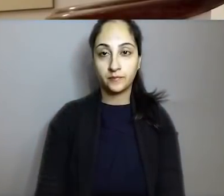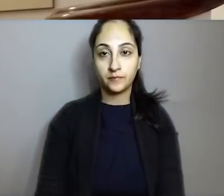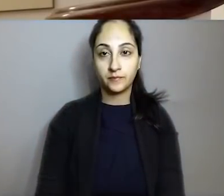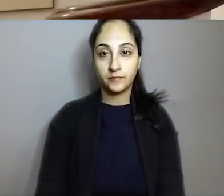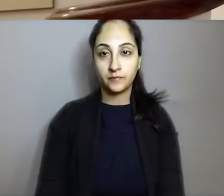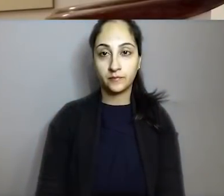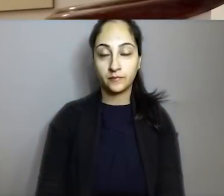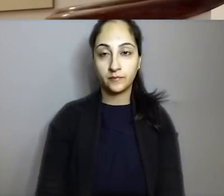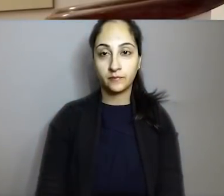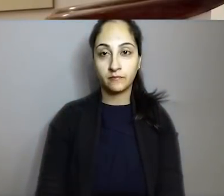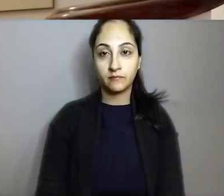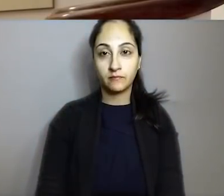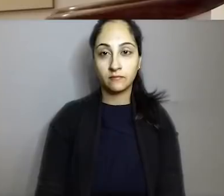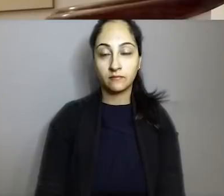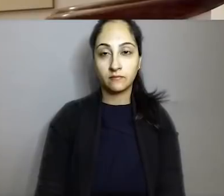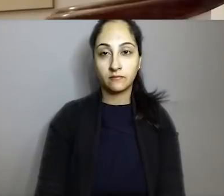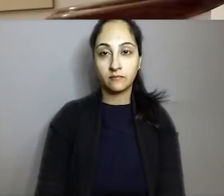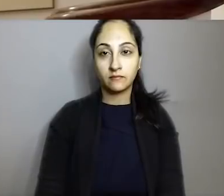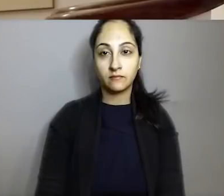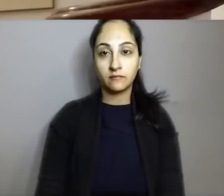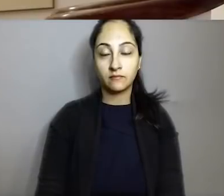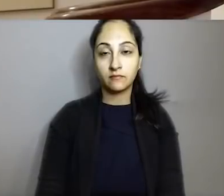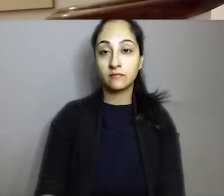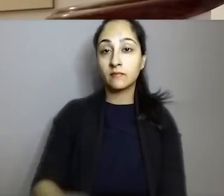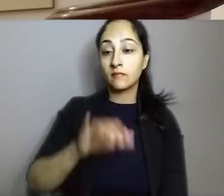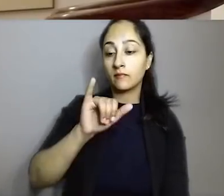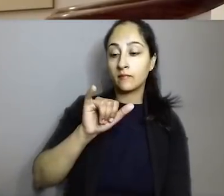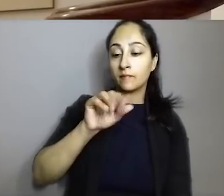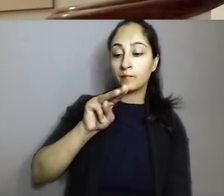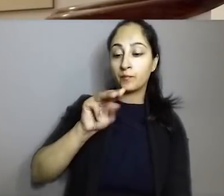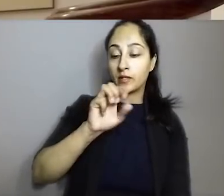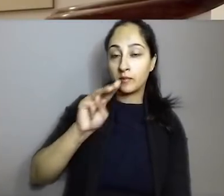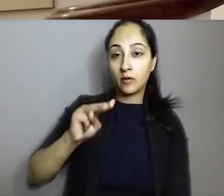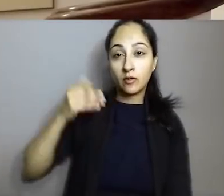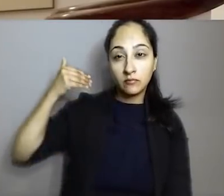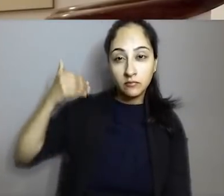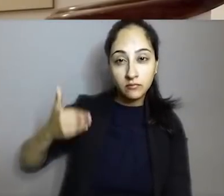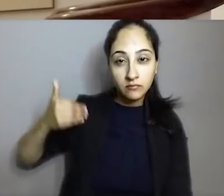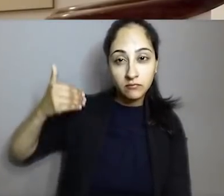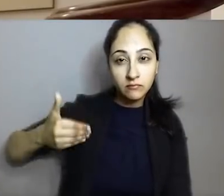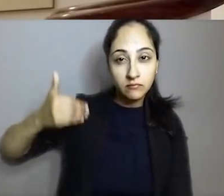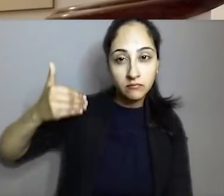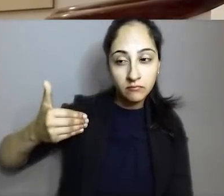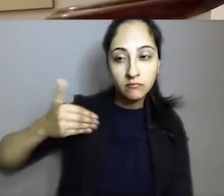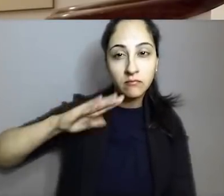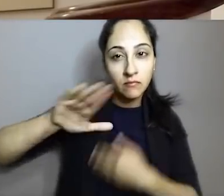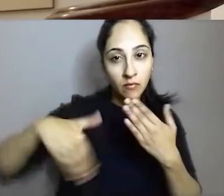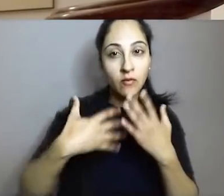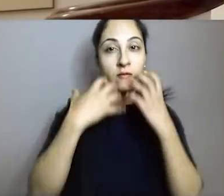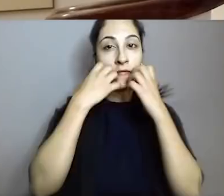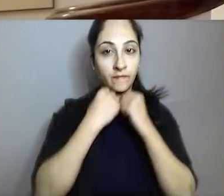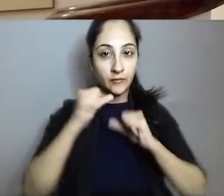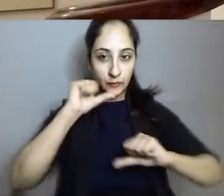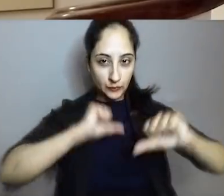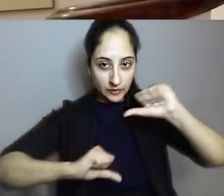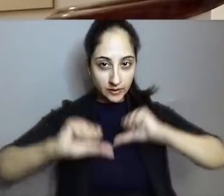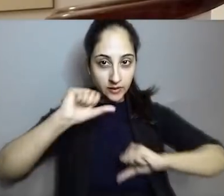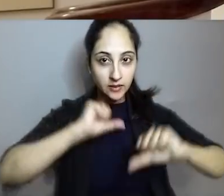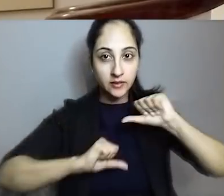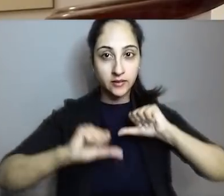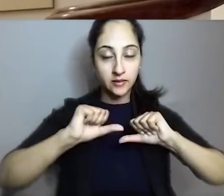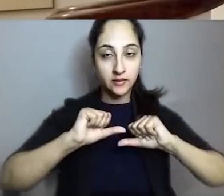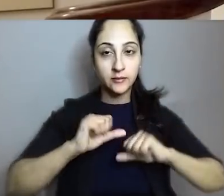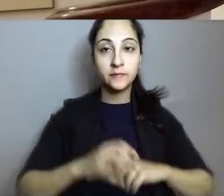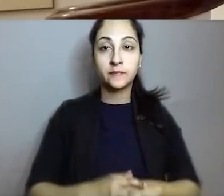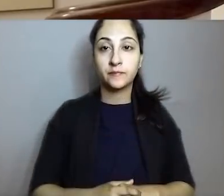Our Imams have consistently looked to science to help solve the health challenges of their time. And in